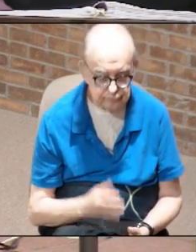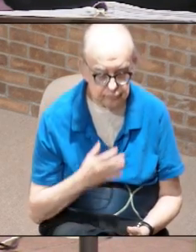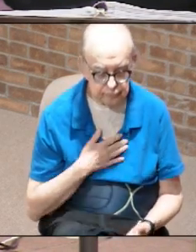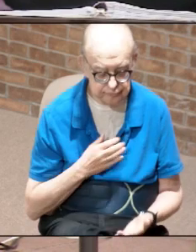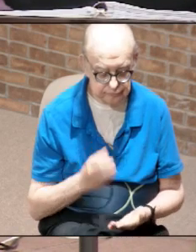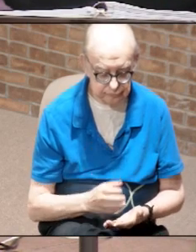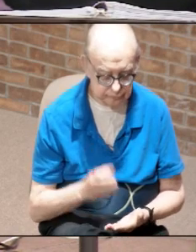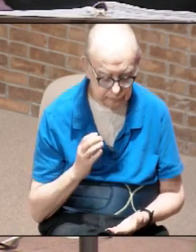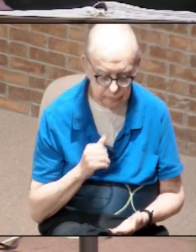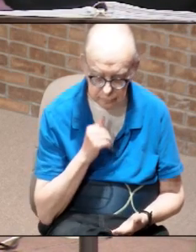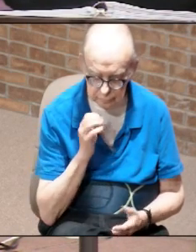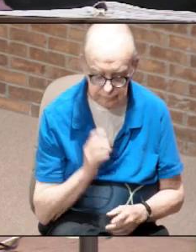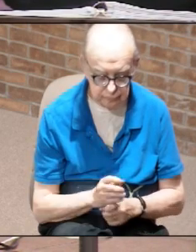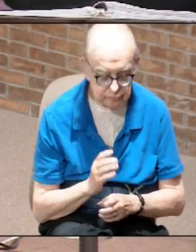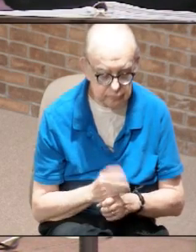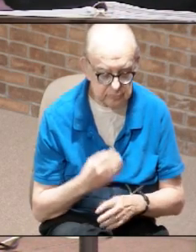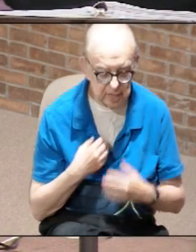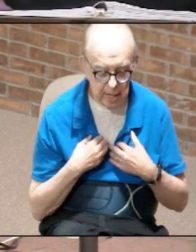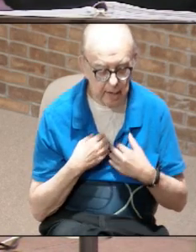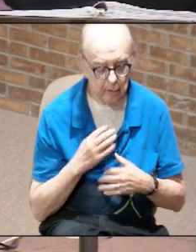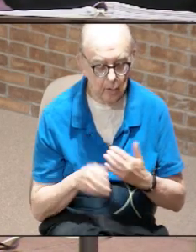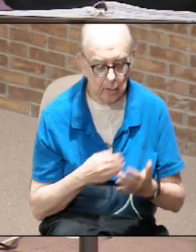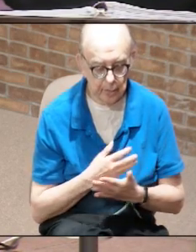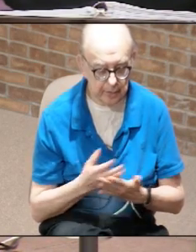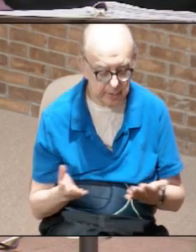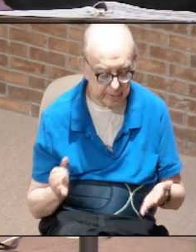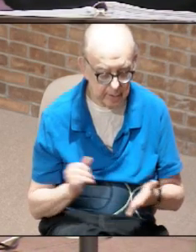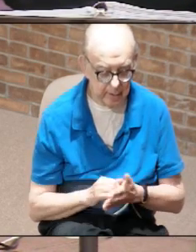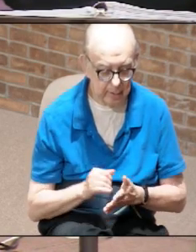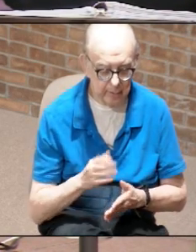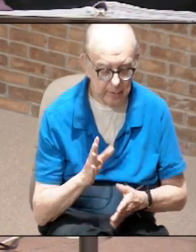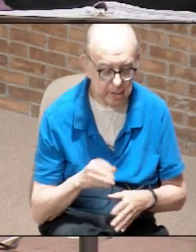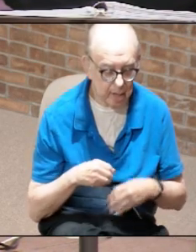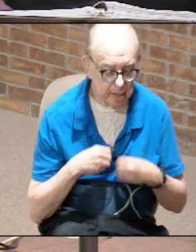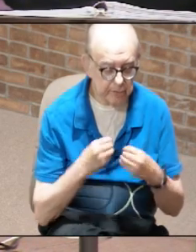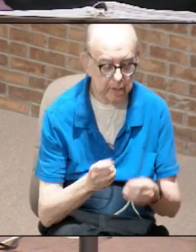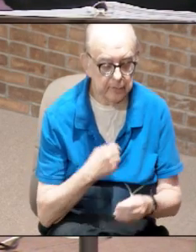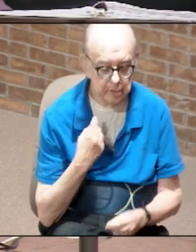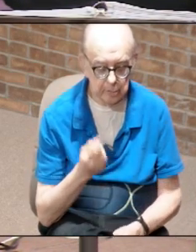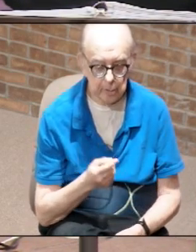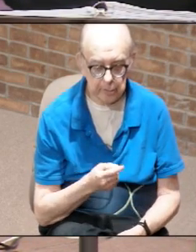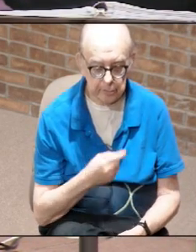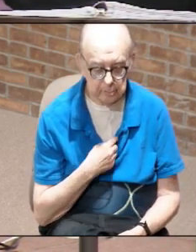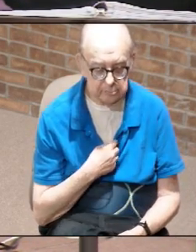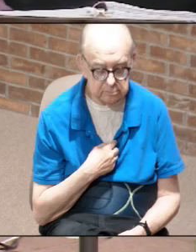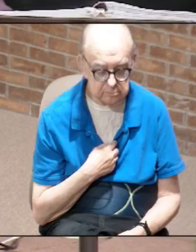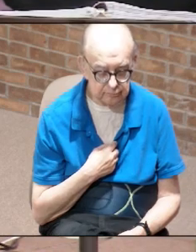My cup will not be able to contain what it is that God is dishing out.